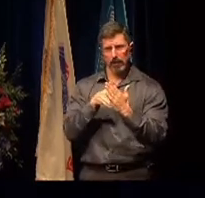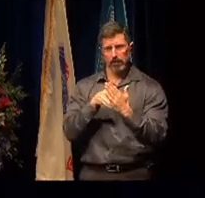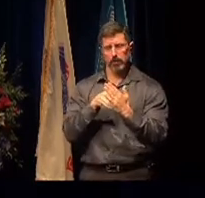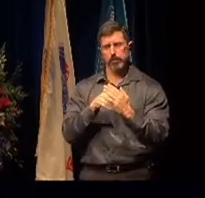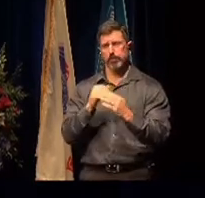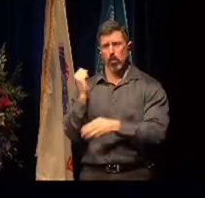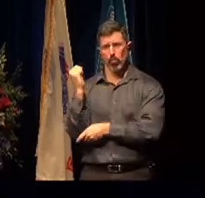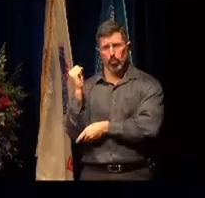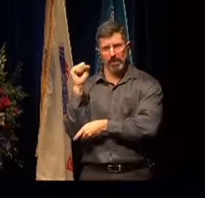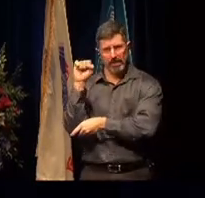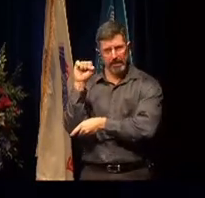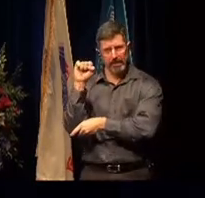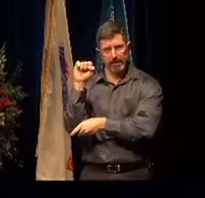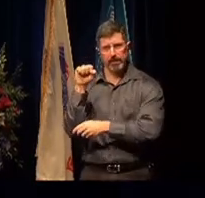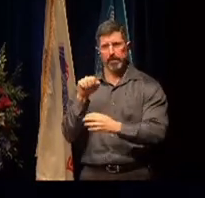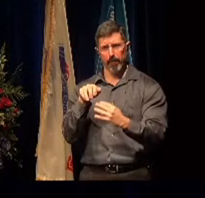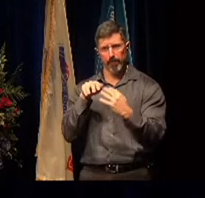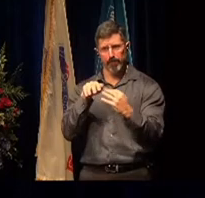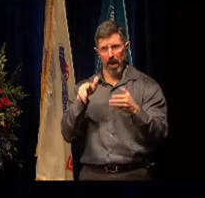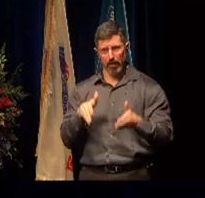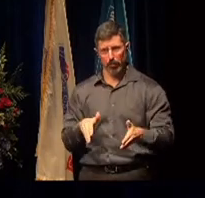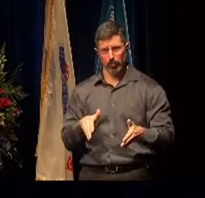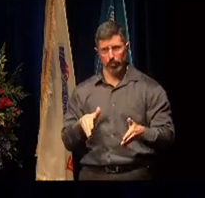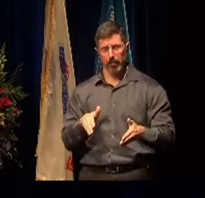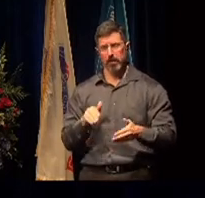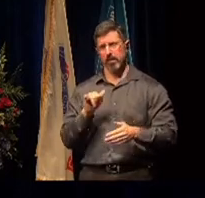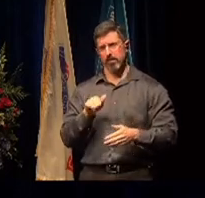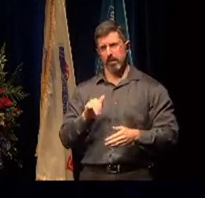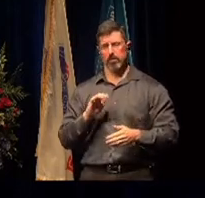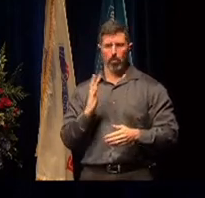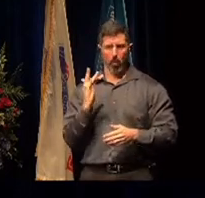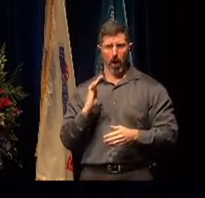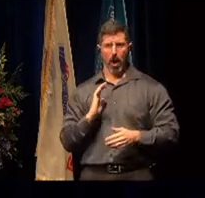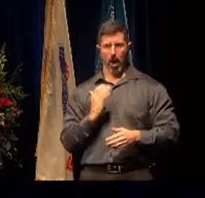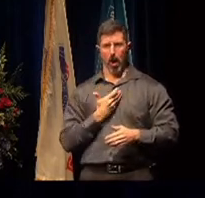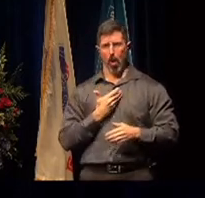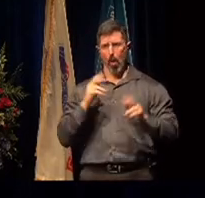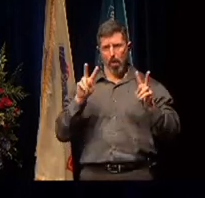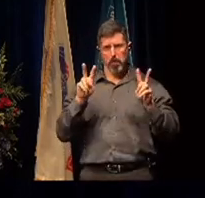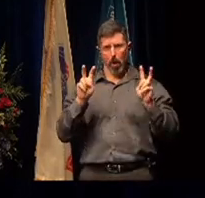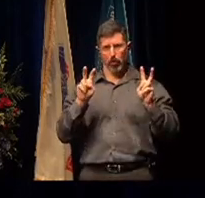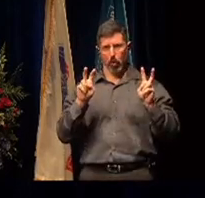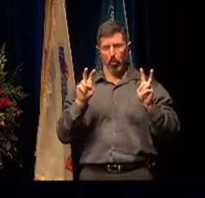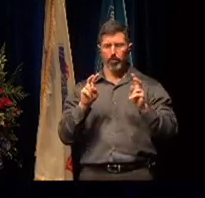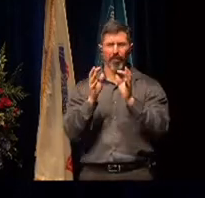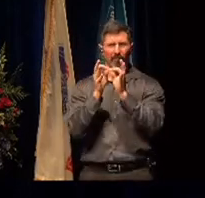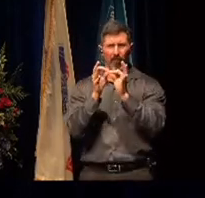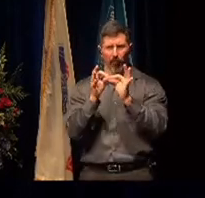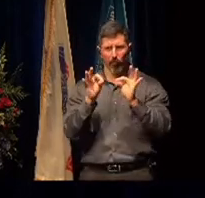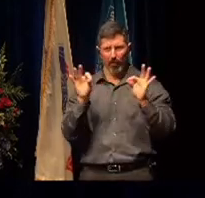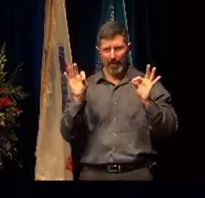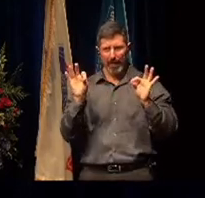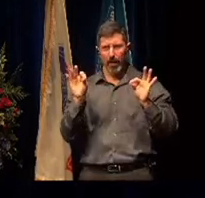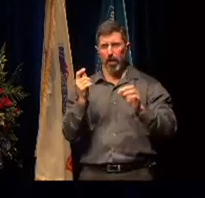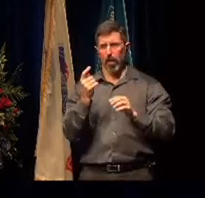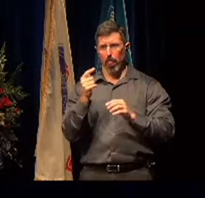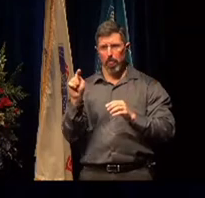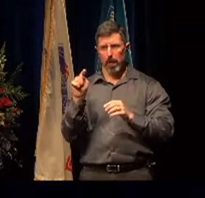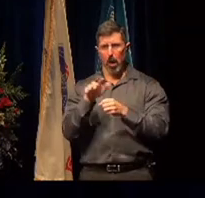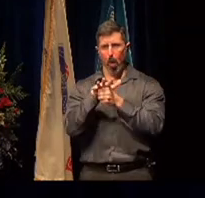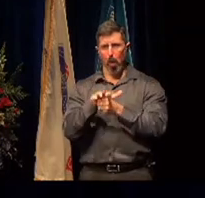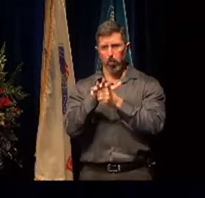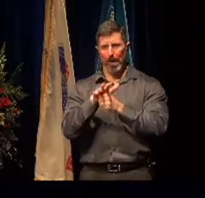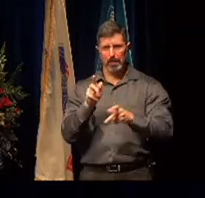fighters, hence our motto, De Oppresso Liber, to free the oppressed. On the other side of